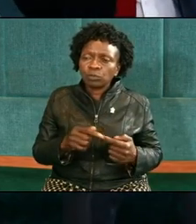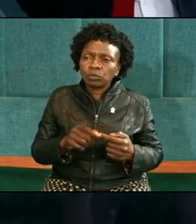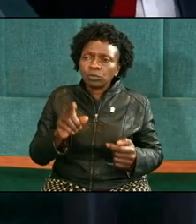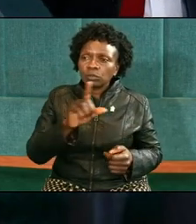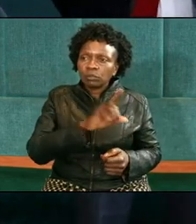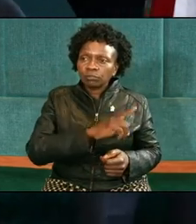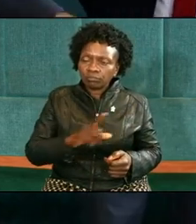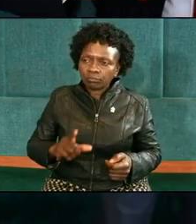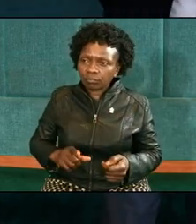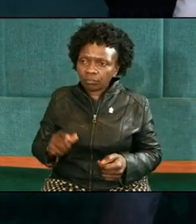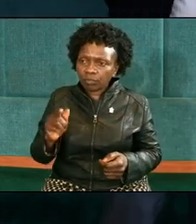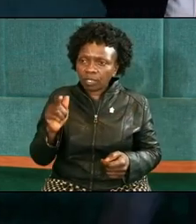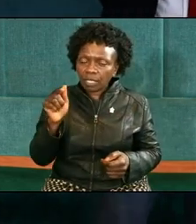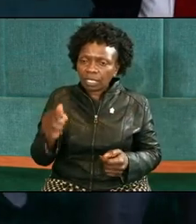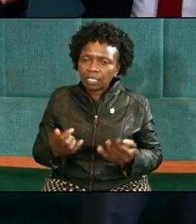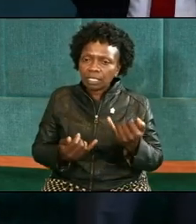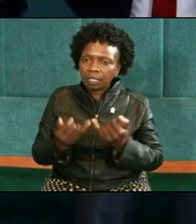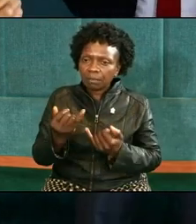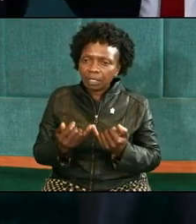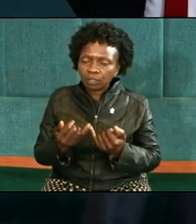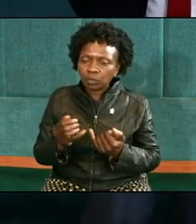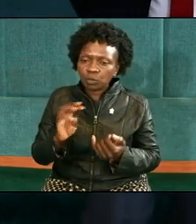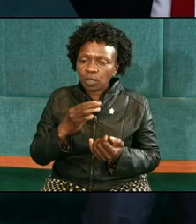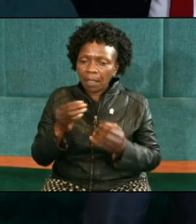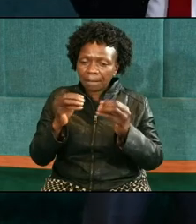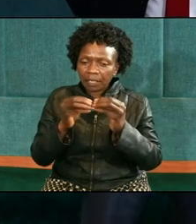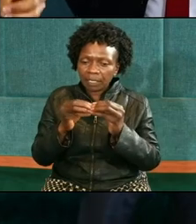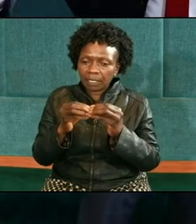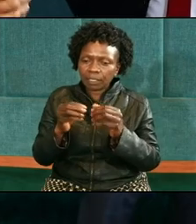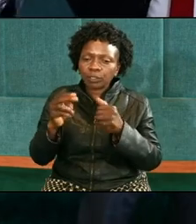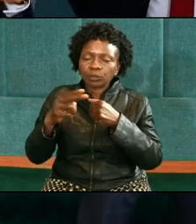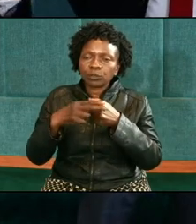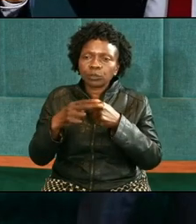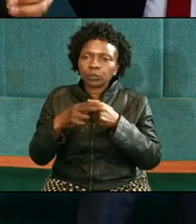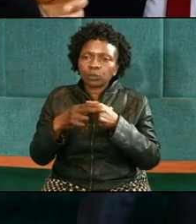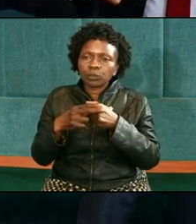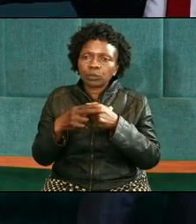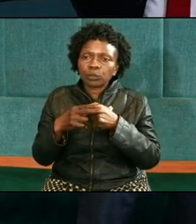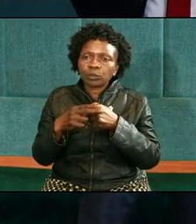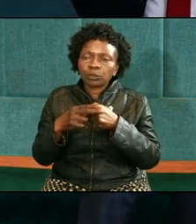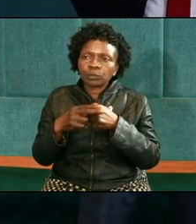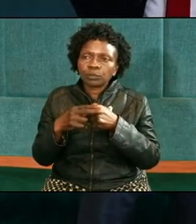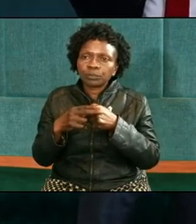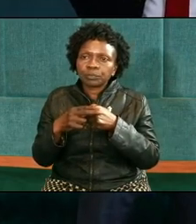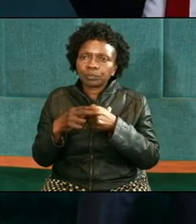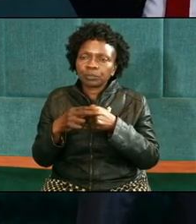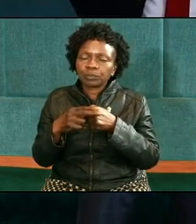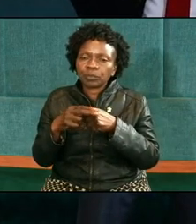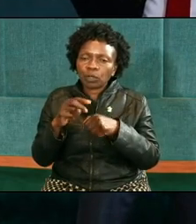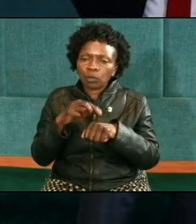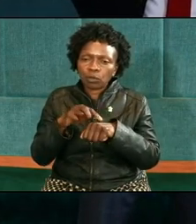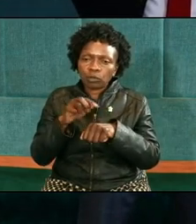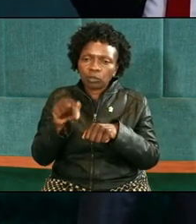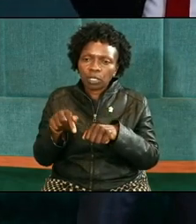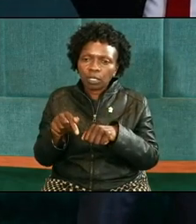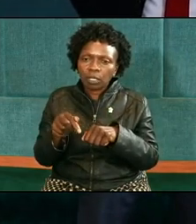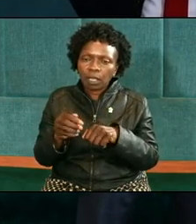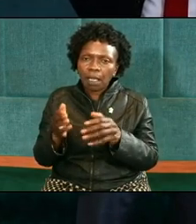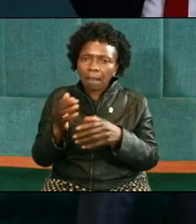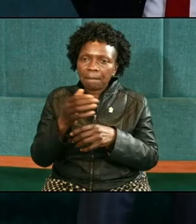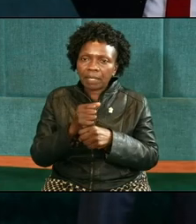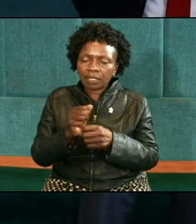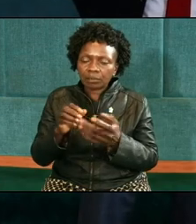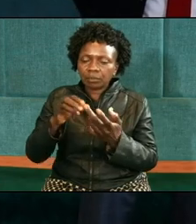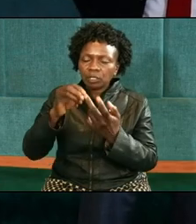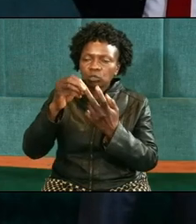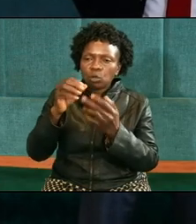this Sabbath. You are meeting at 2 o'clock today, am I correct? I'm going to make a special call. For those